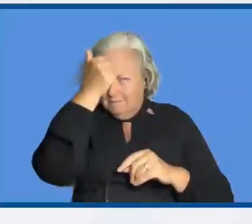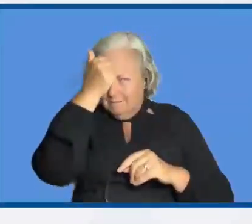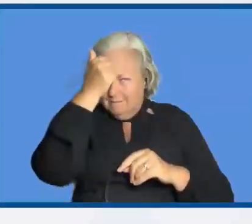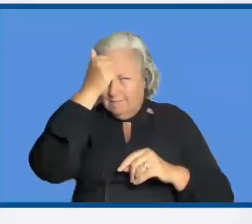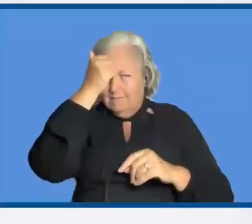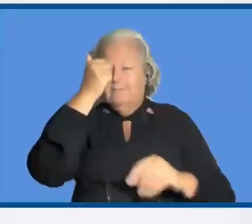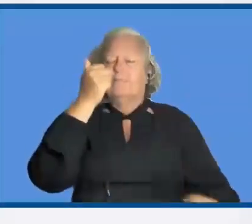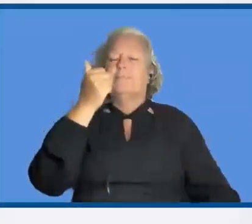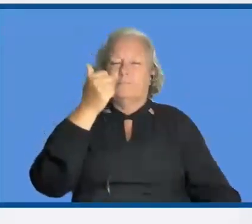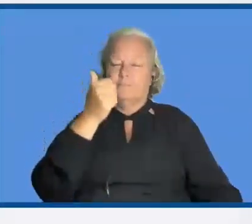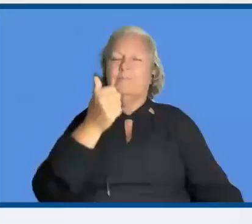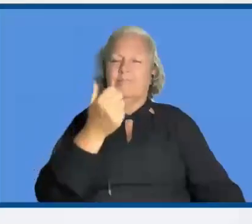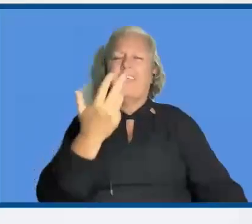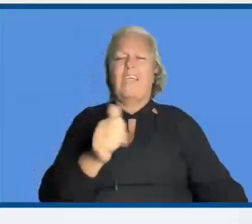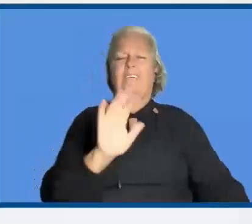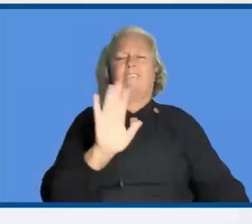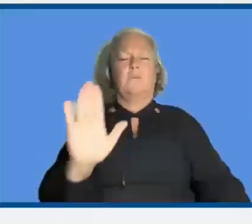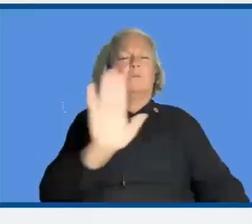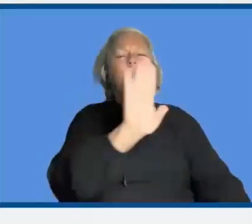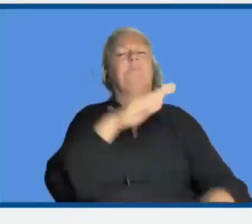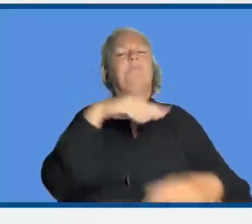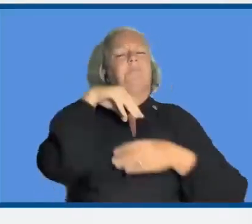an essence in all of us. And once again,